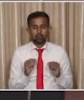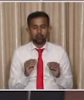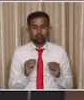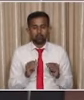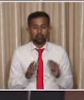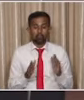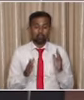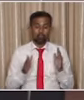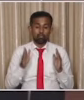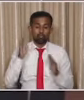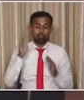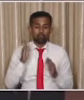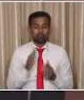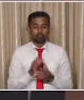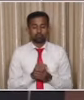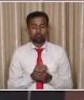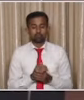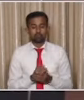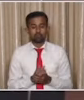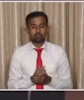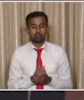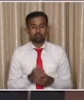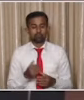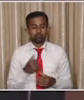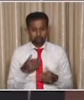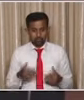concern is the